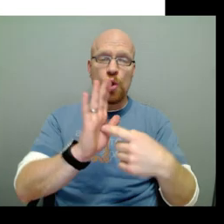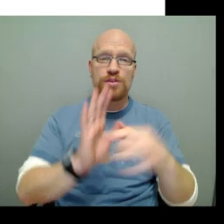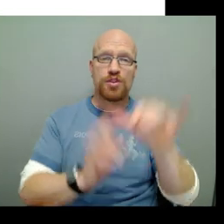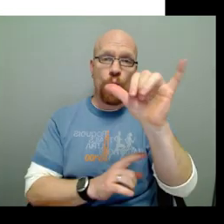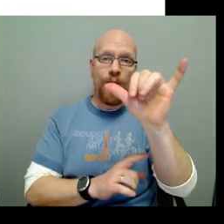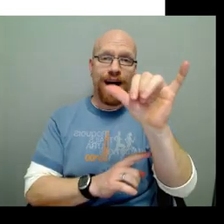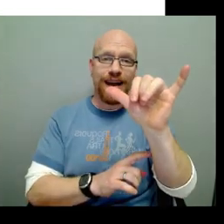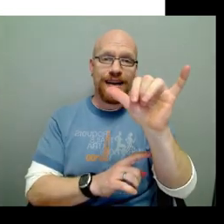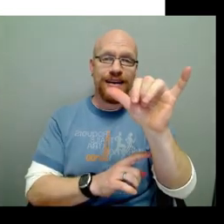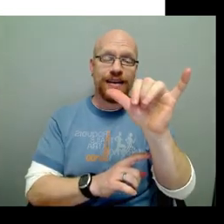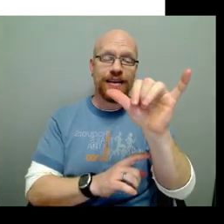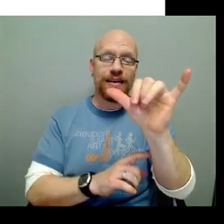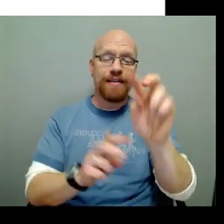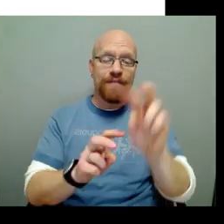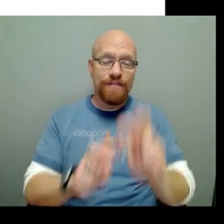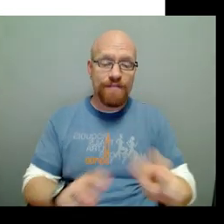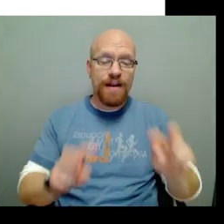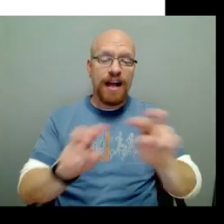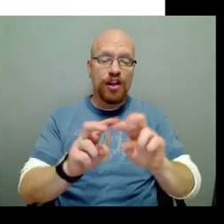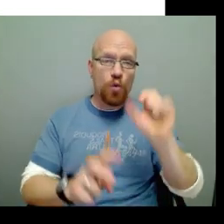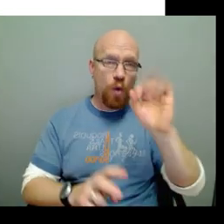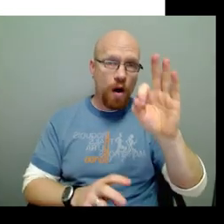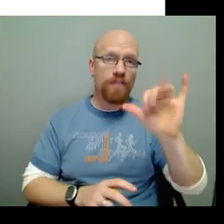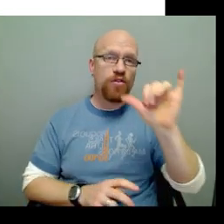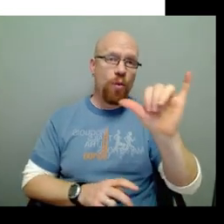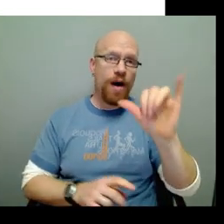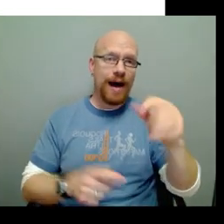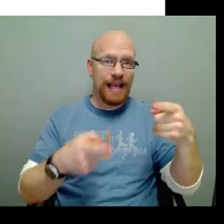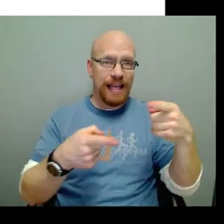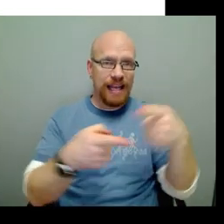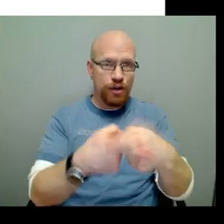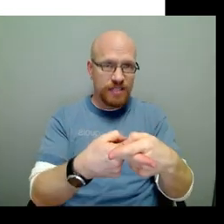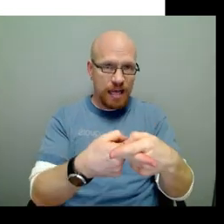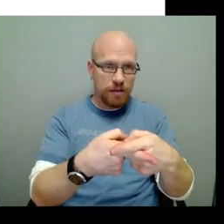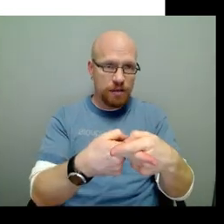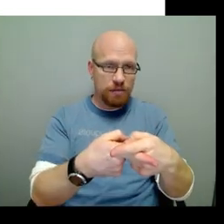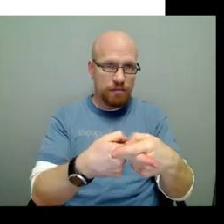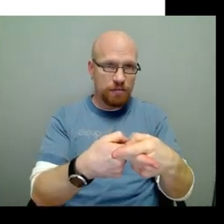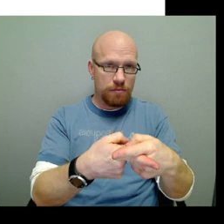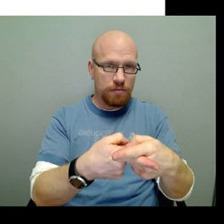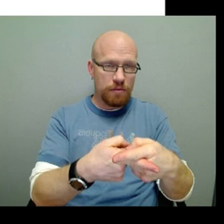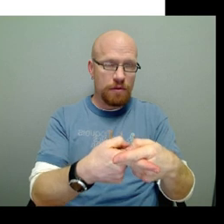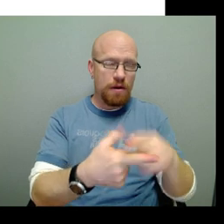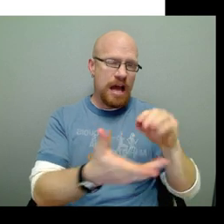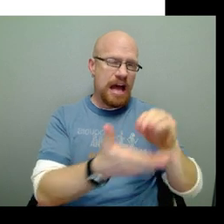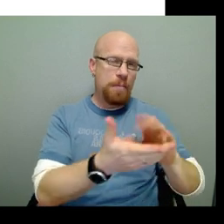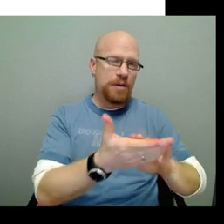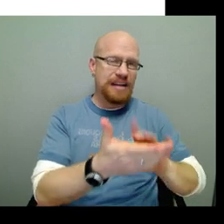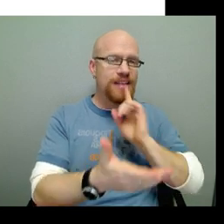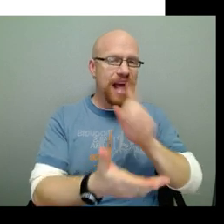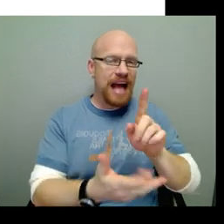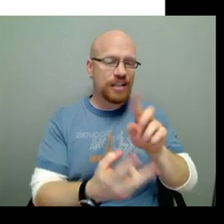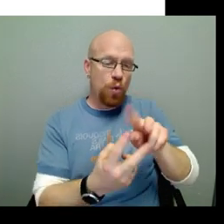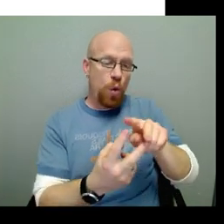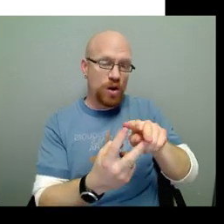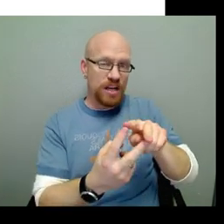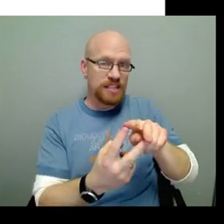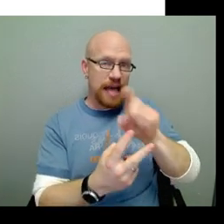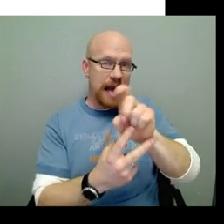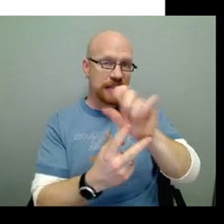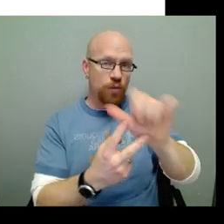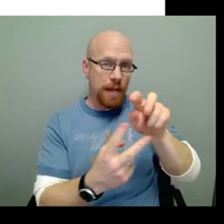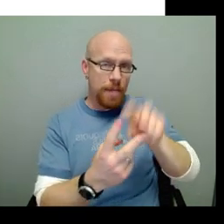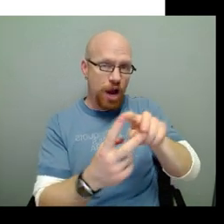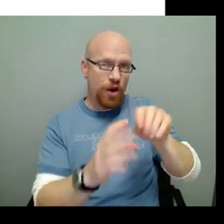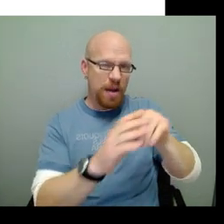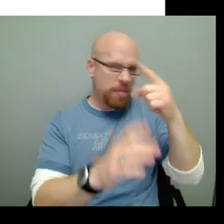Blue shows the y value of the y-intercept. I put down the actual